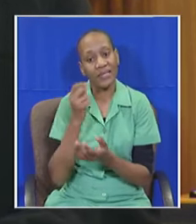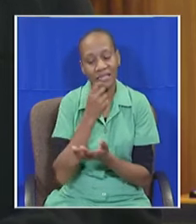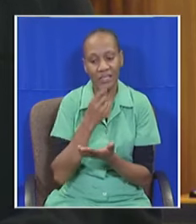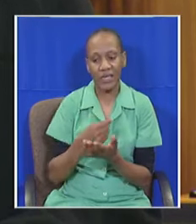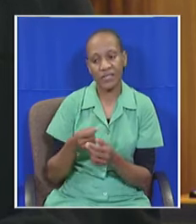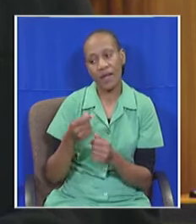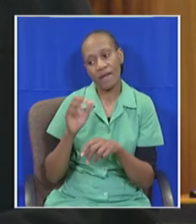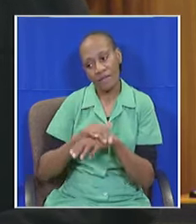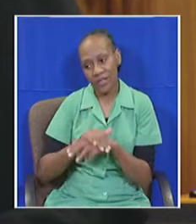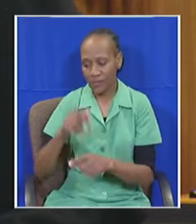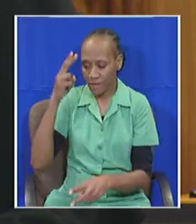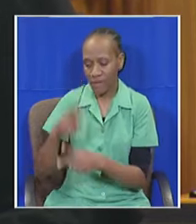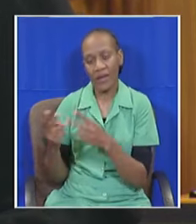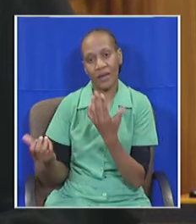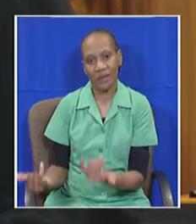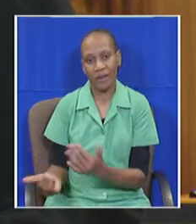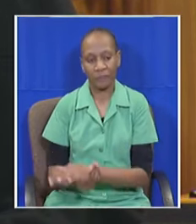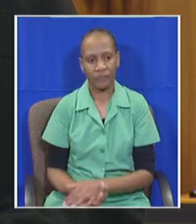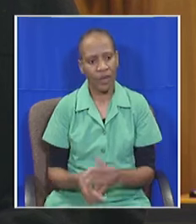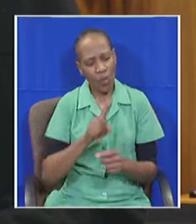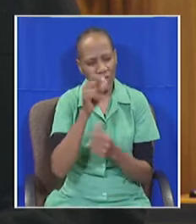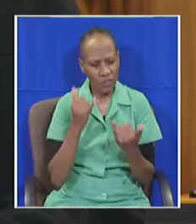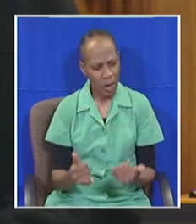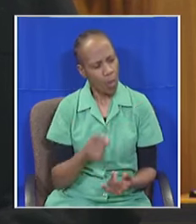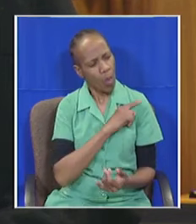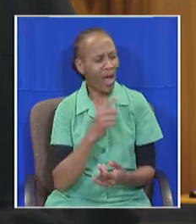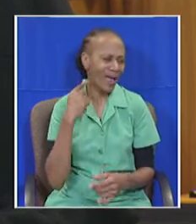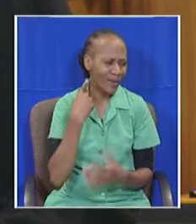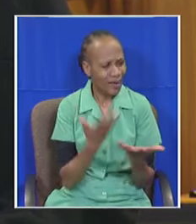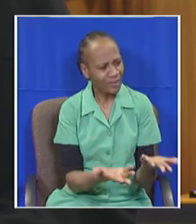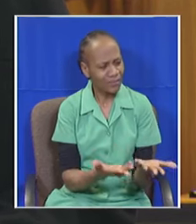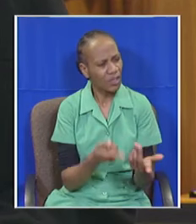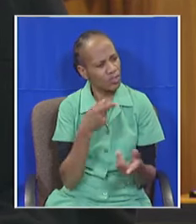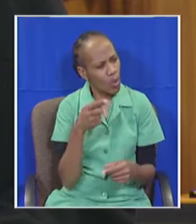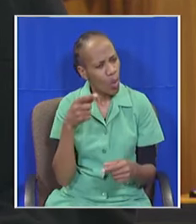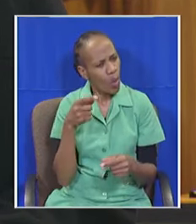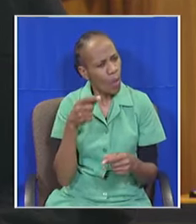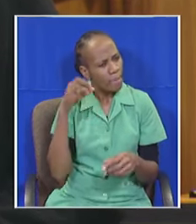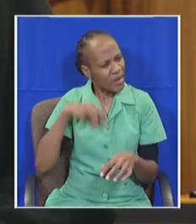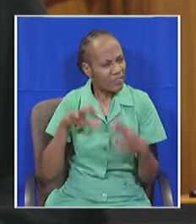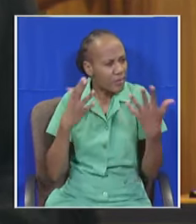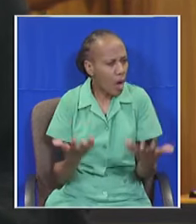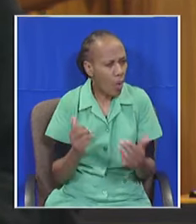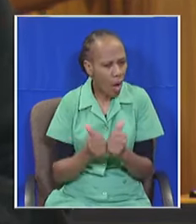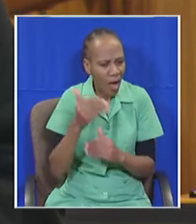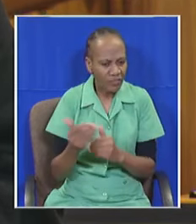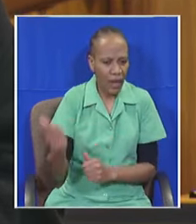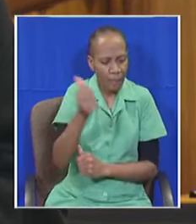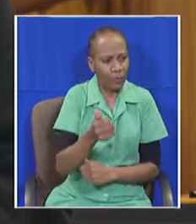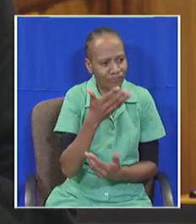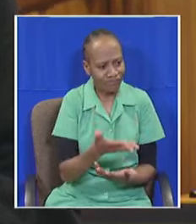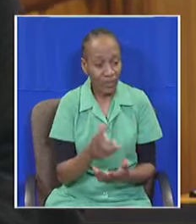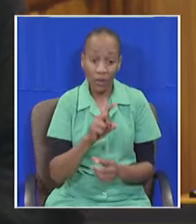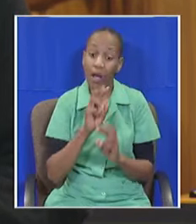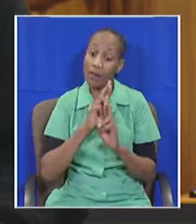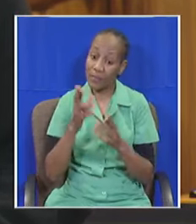the questions we need to ask are these. Why are we being lied to? What do they seek to gain from his appointment? And the answer is right there before